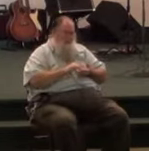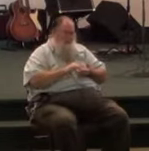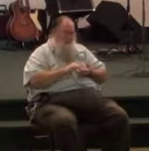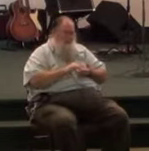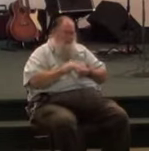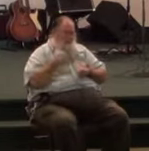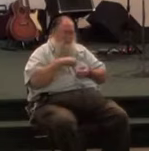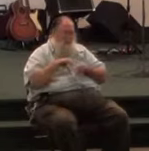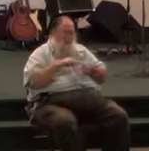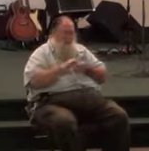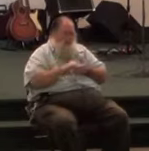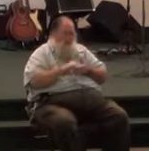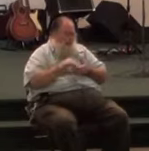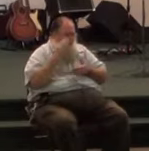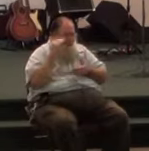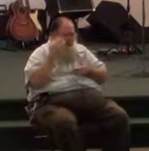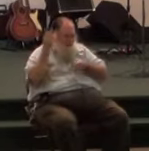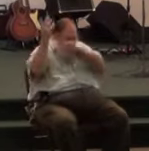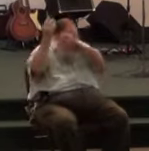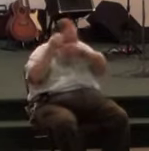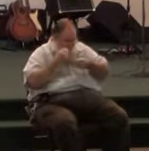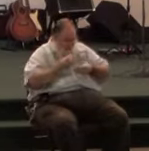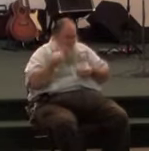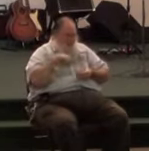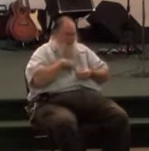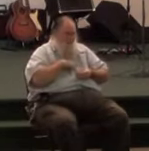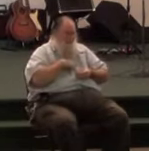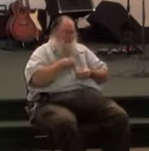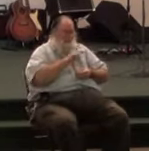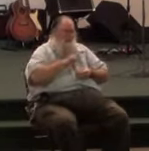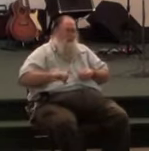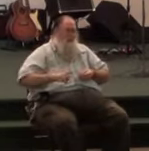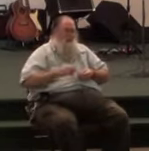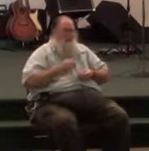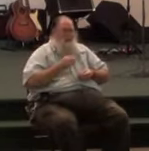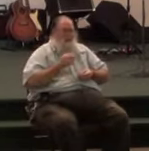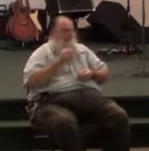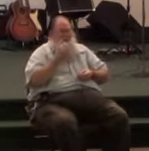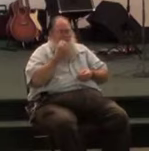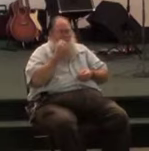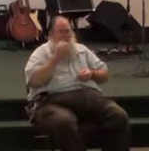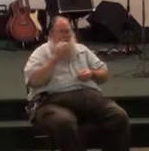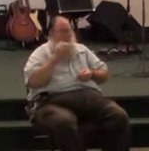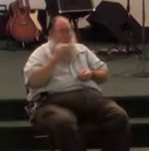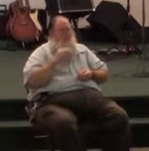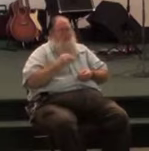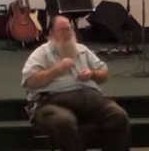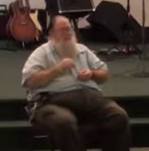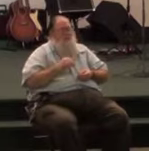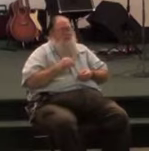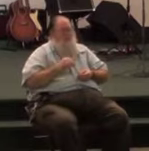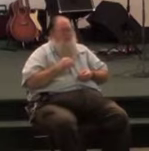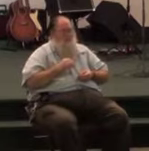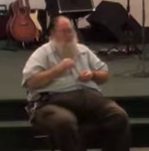And we can do that because he's given us the Lord's Supper to remember